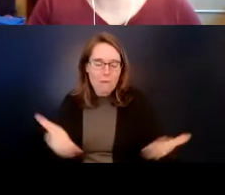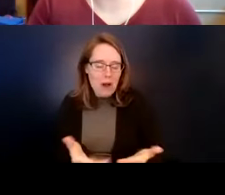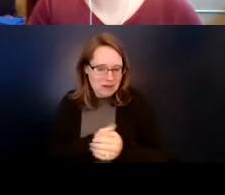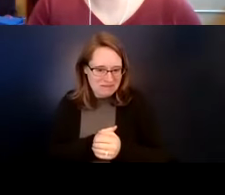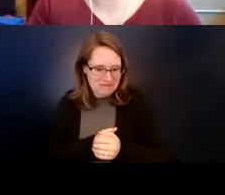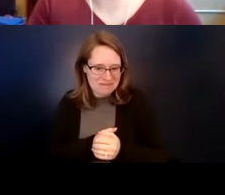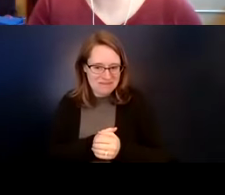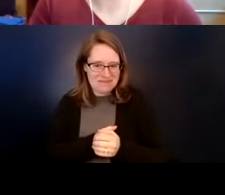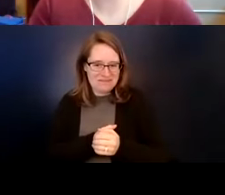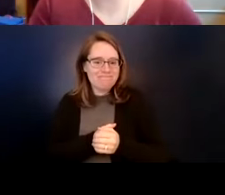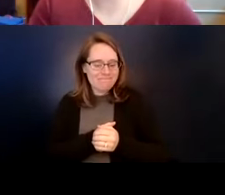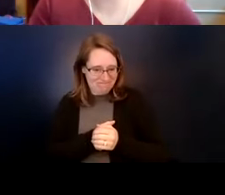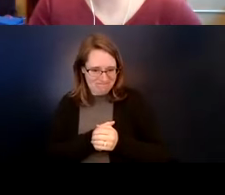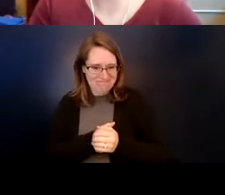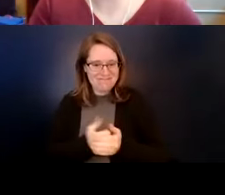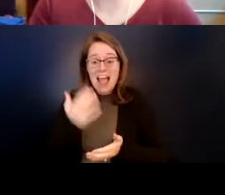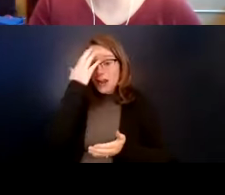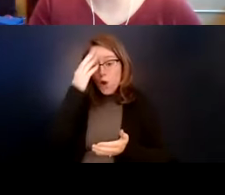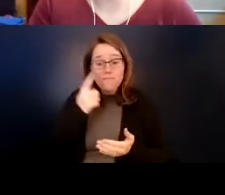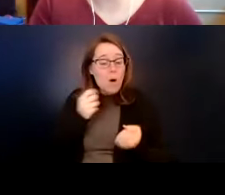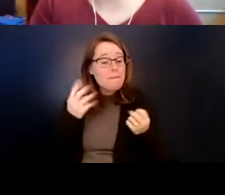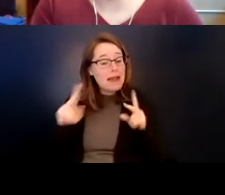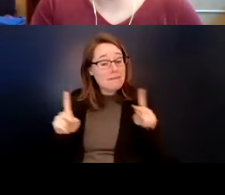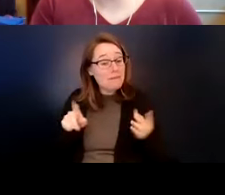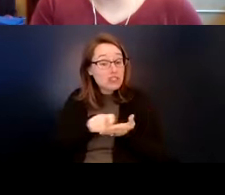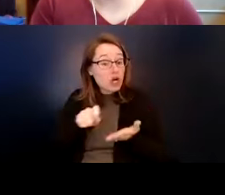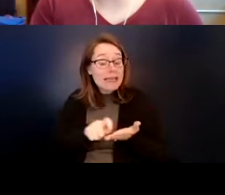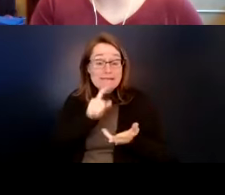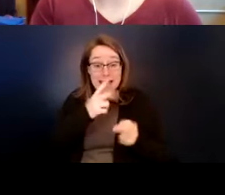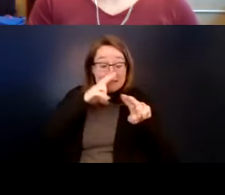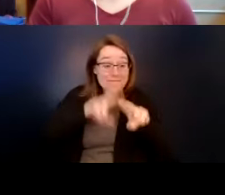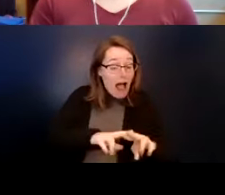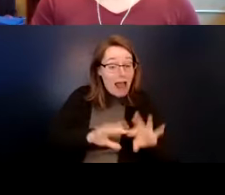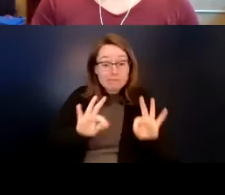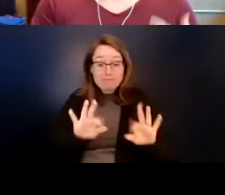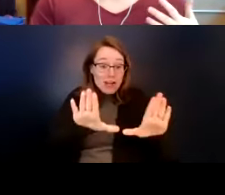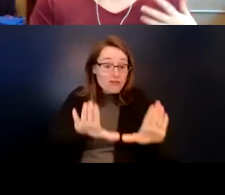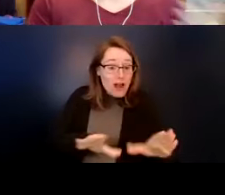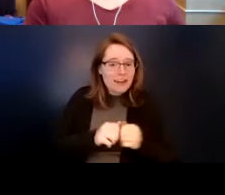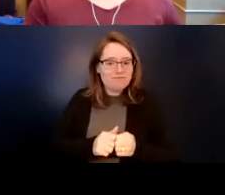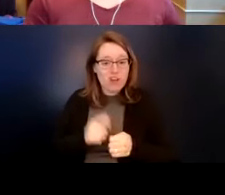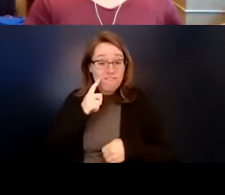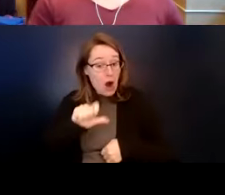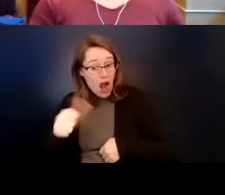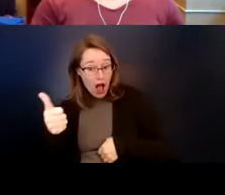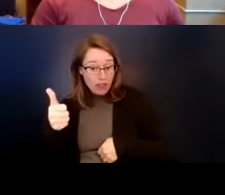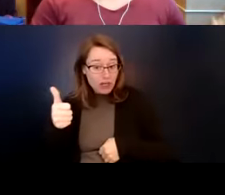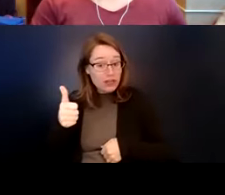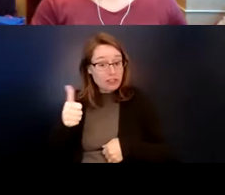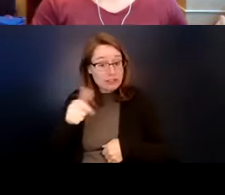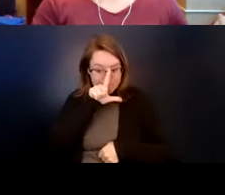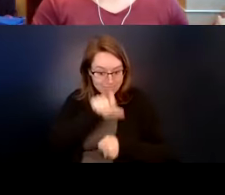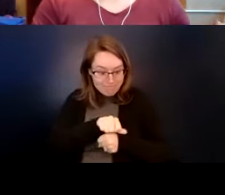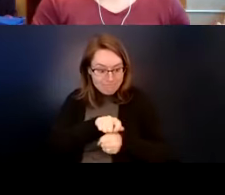I know for a lot of people, journaling is really fun and great. And for others, the act of